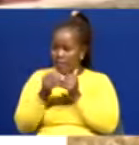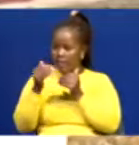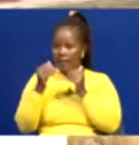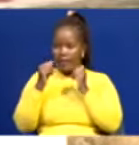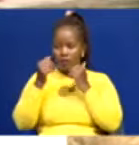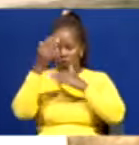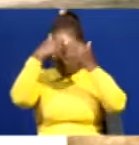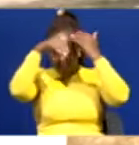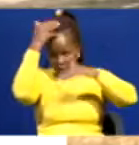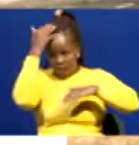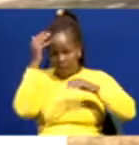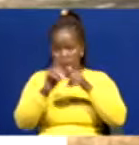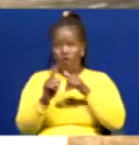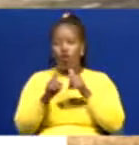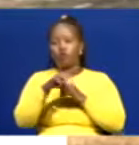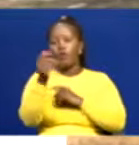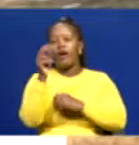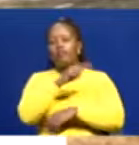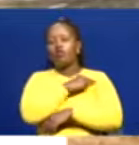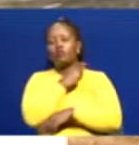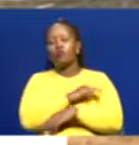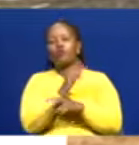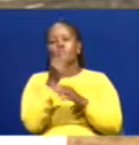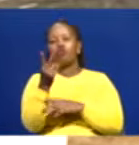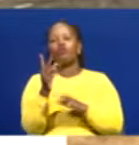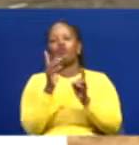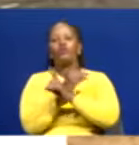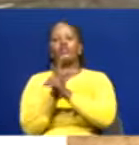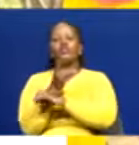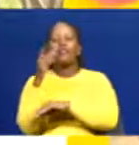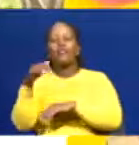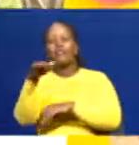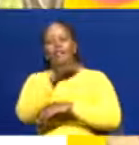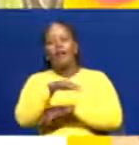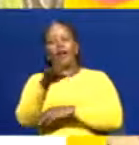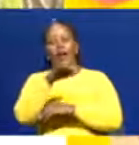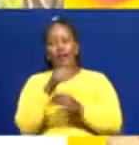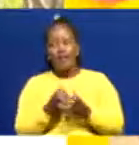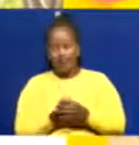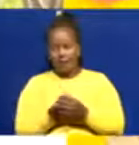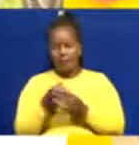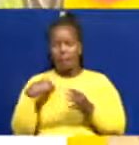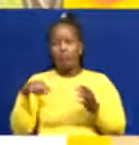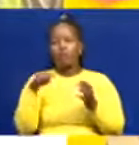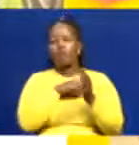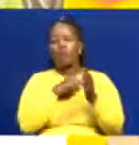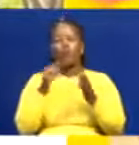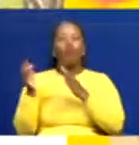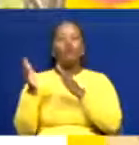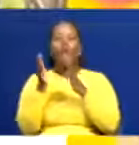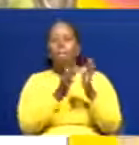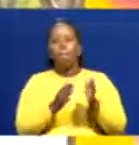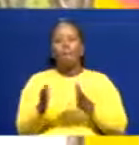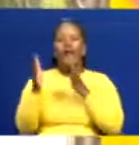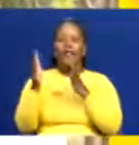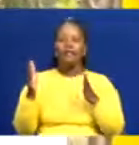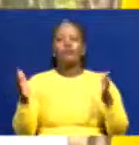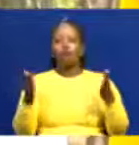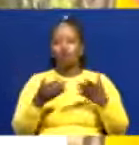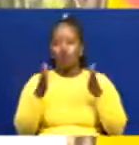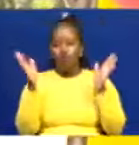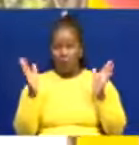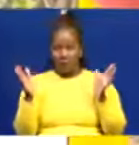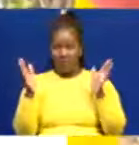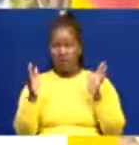as two level 4 hospitals in Bulapesa and Garemara areas. We intend to open